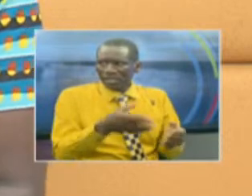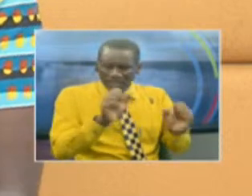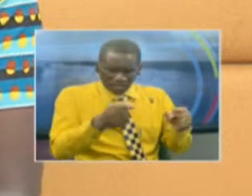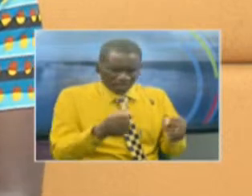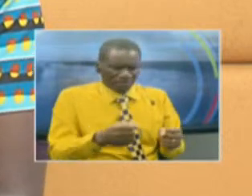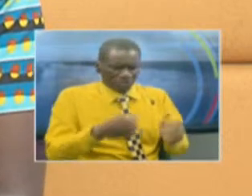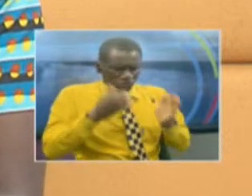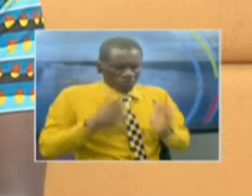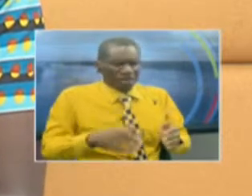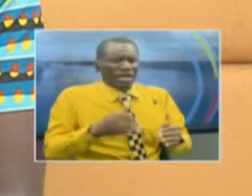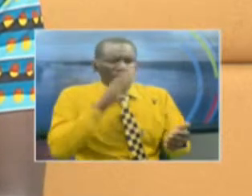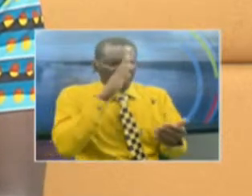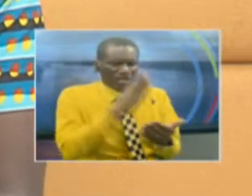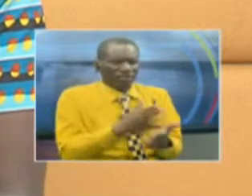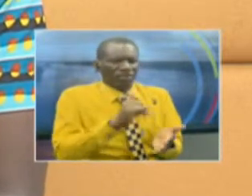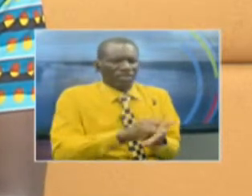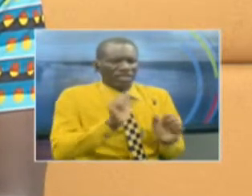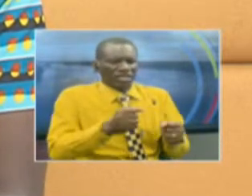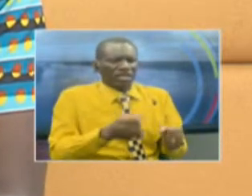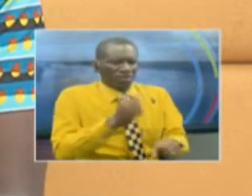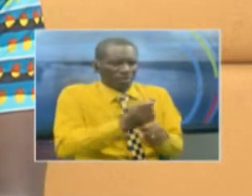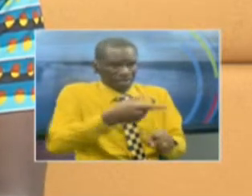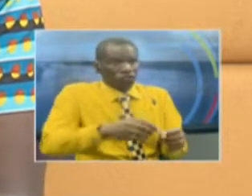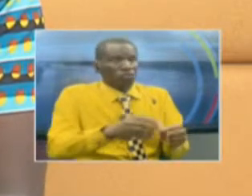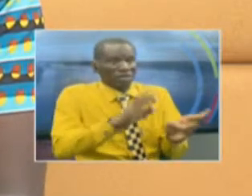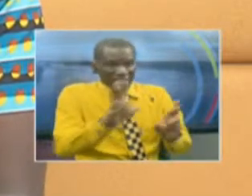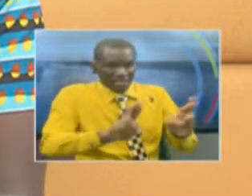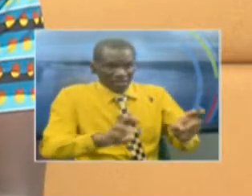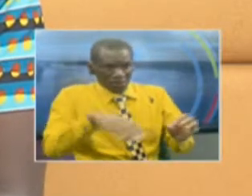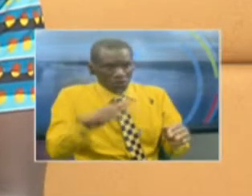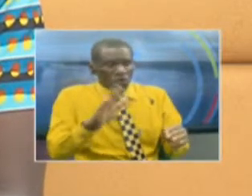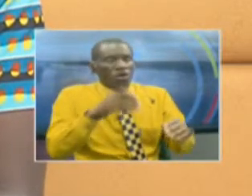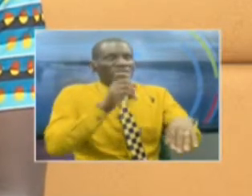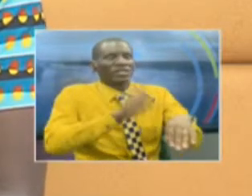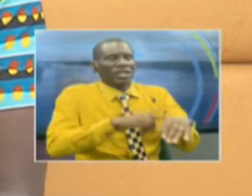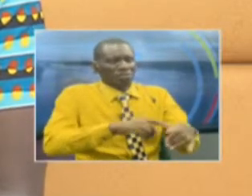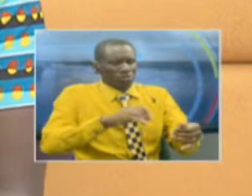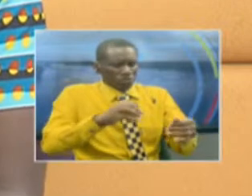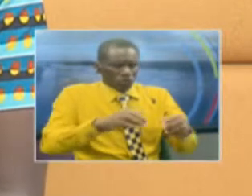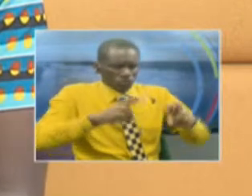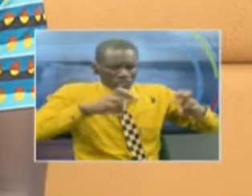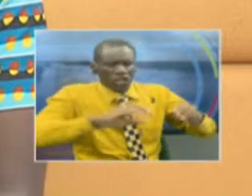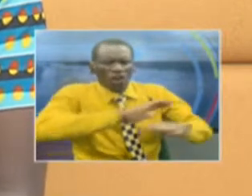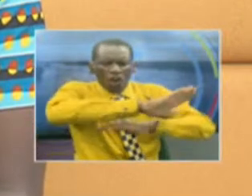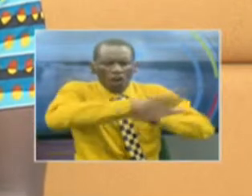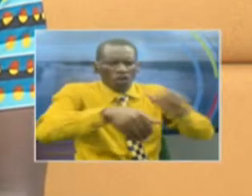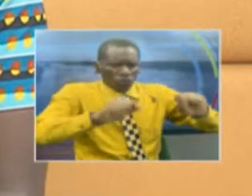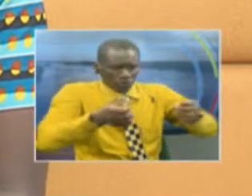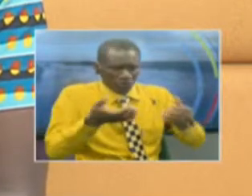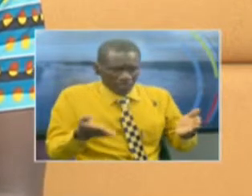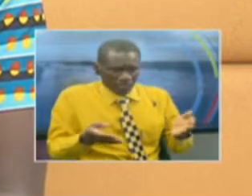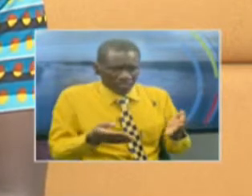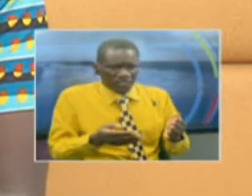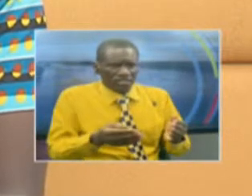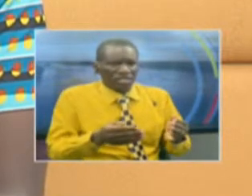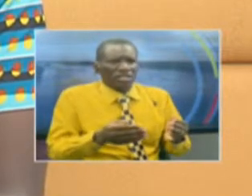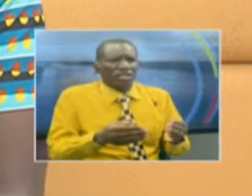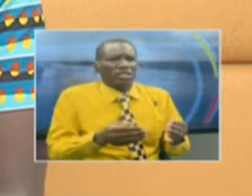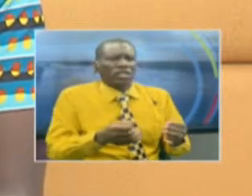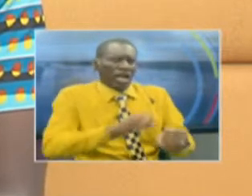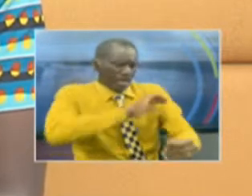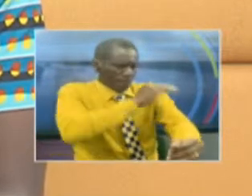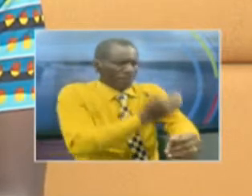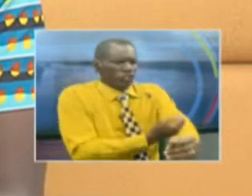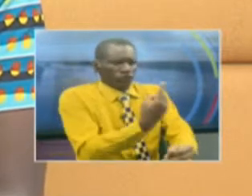I believe that would give us more preparedness, so that we are looking at all possible things. What if one person got incapacitated